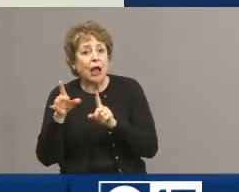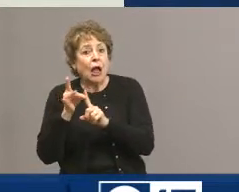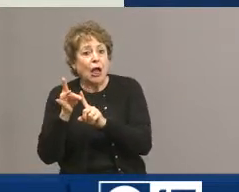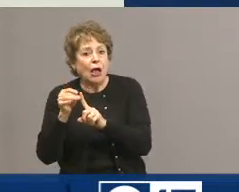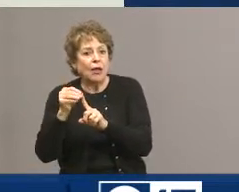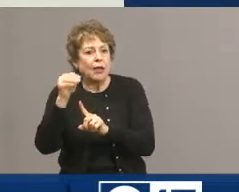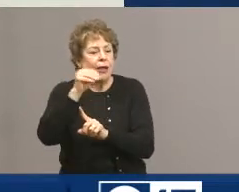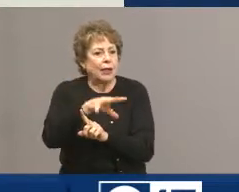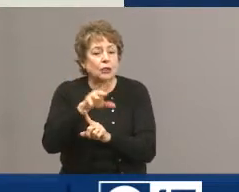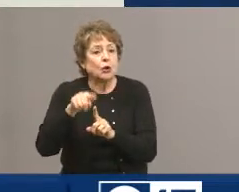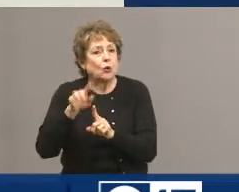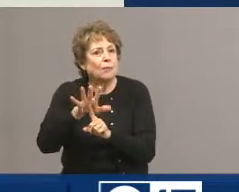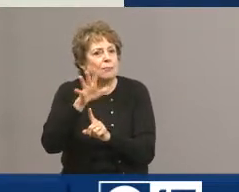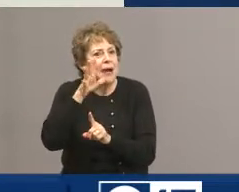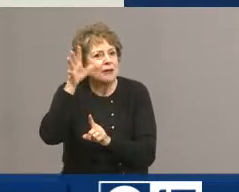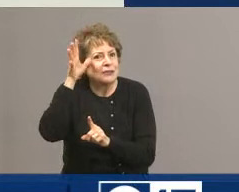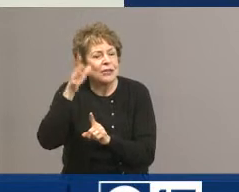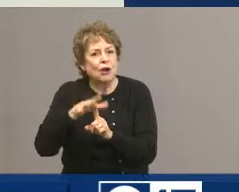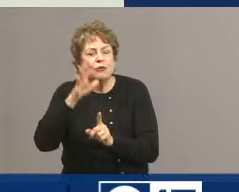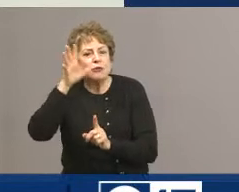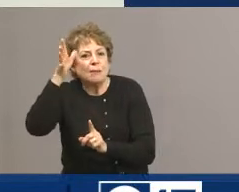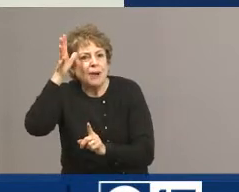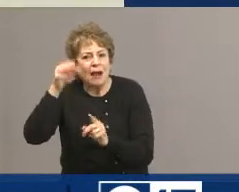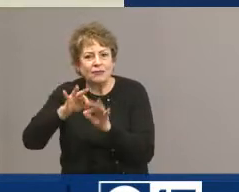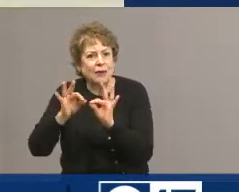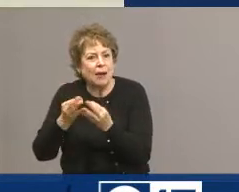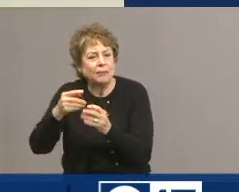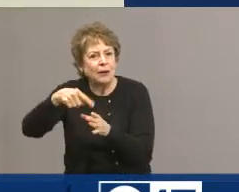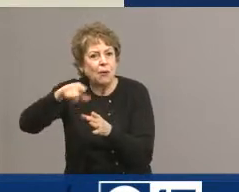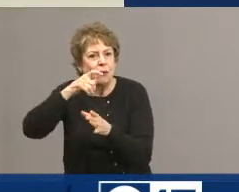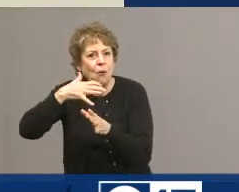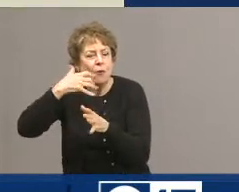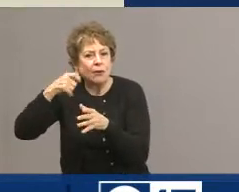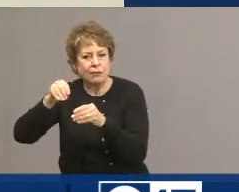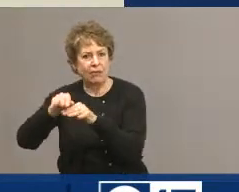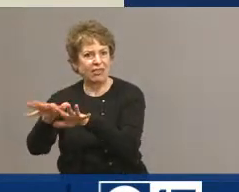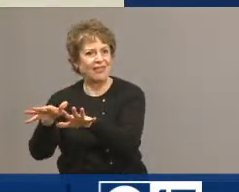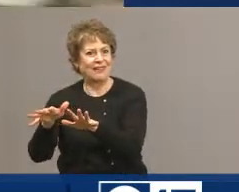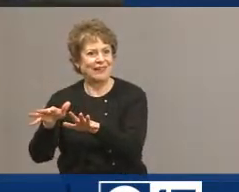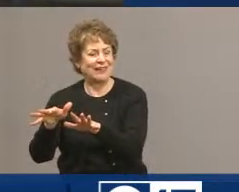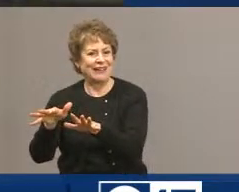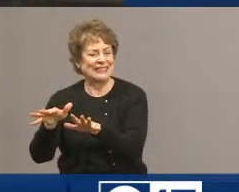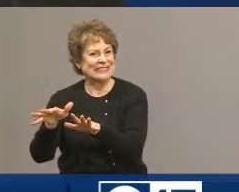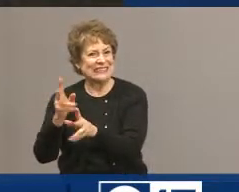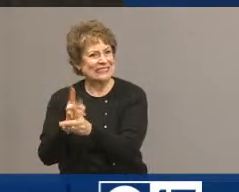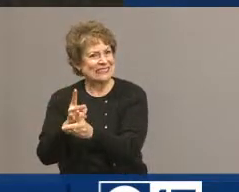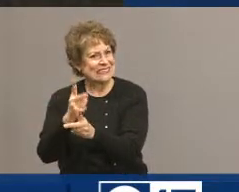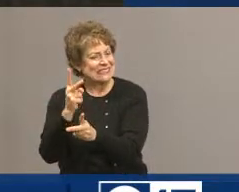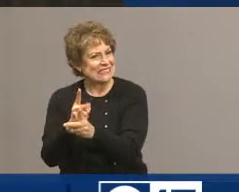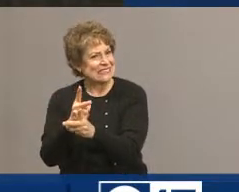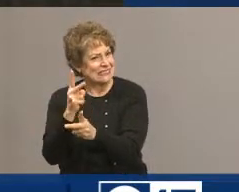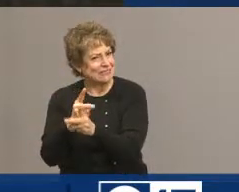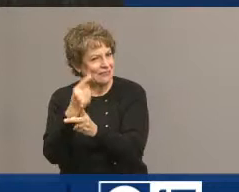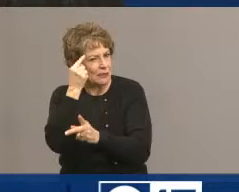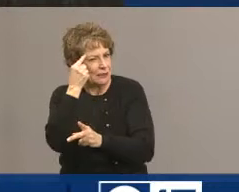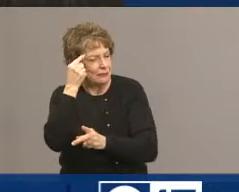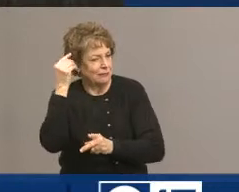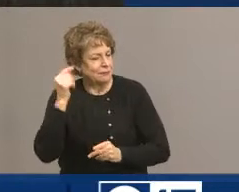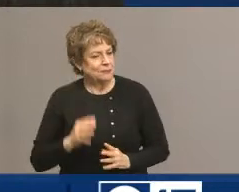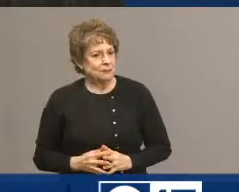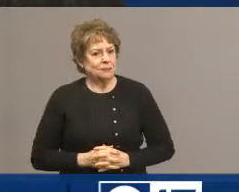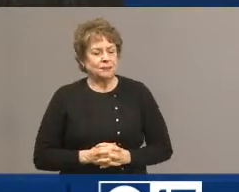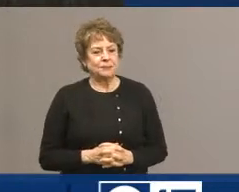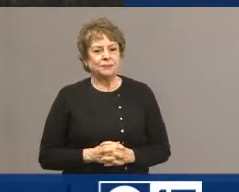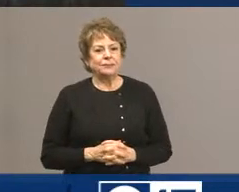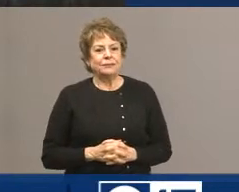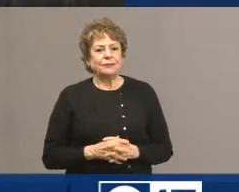that's a message we need to amplify. I want to go through the numbers in Arizona specifically. I've already mentioned